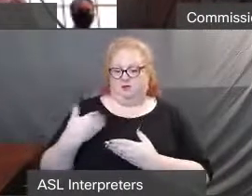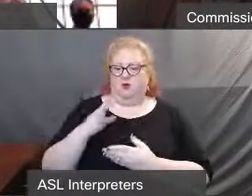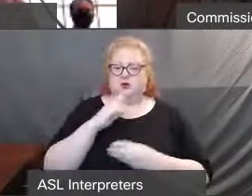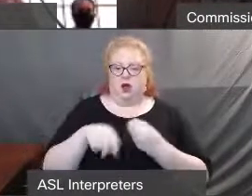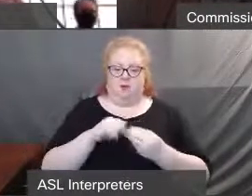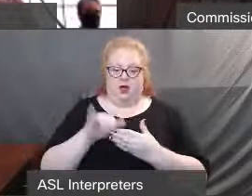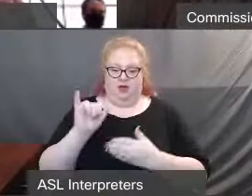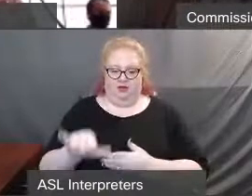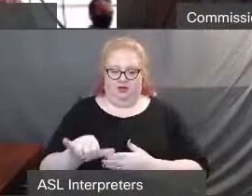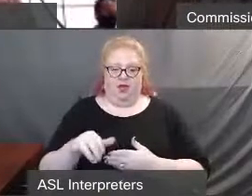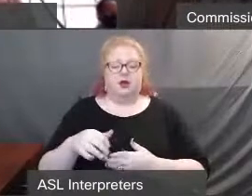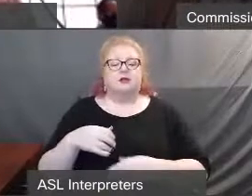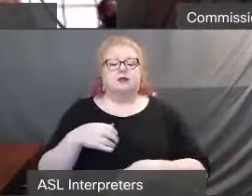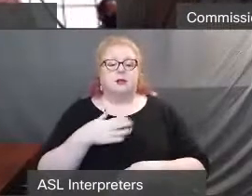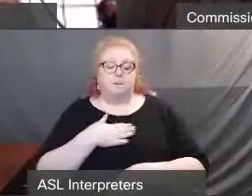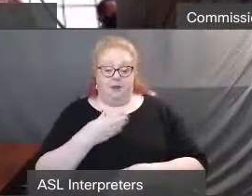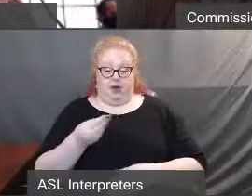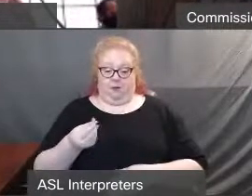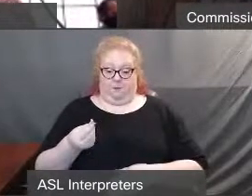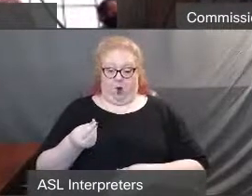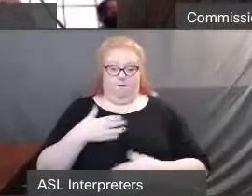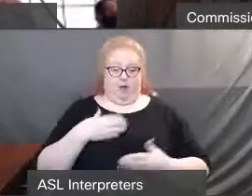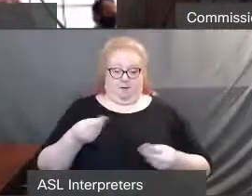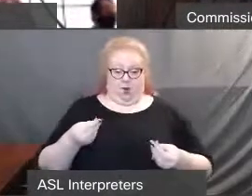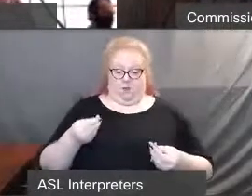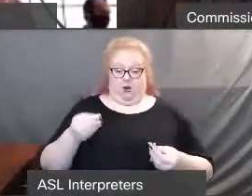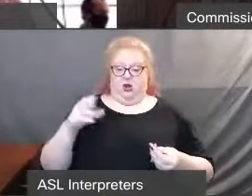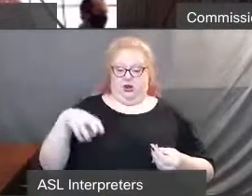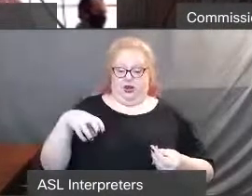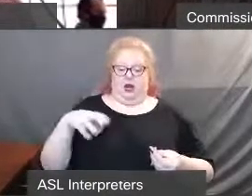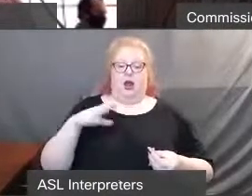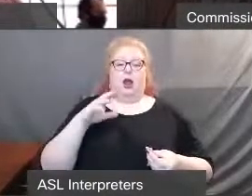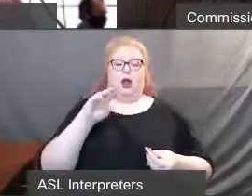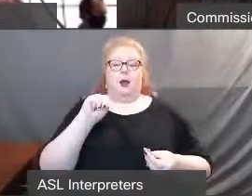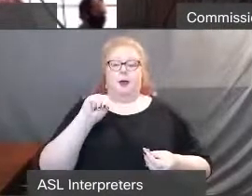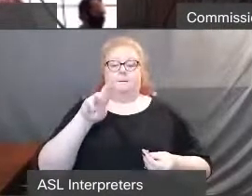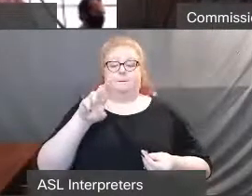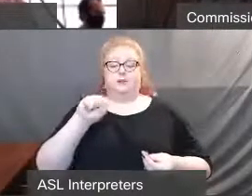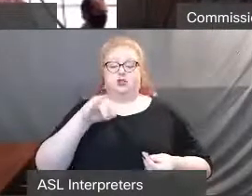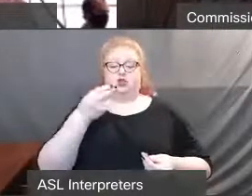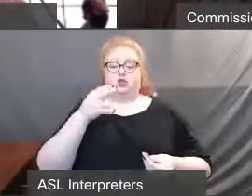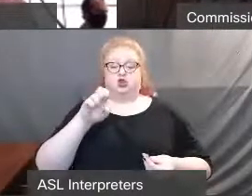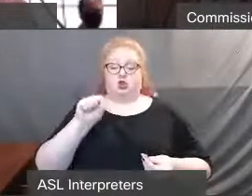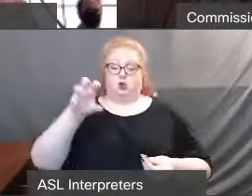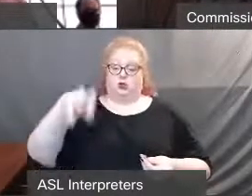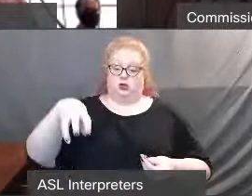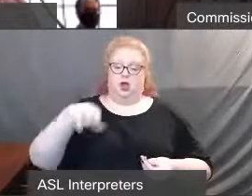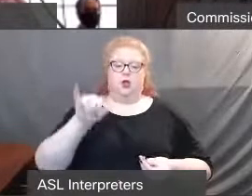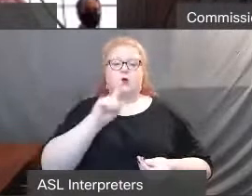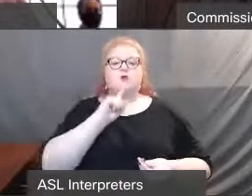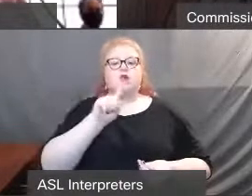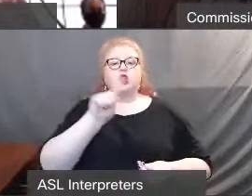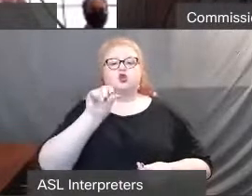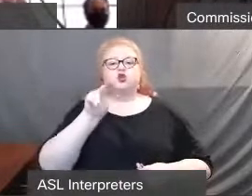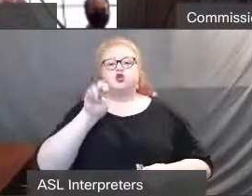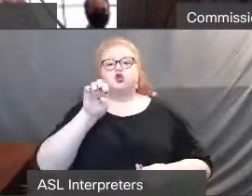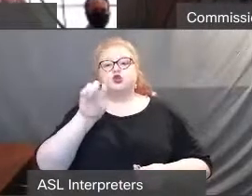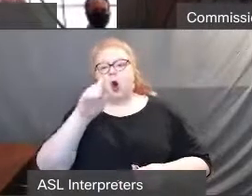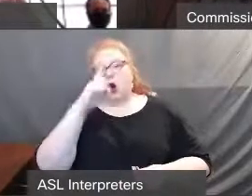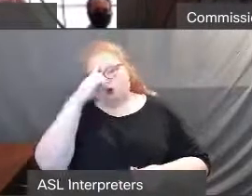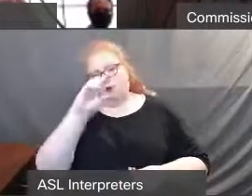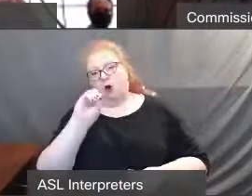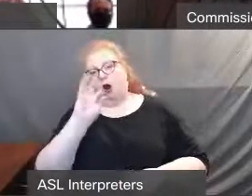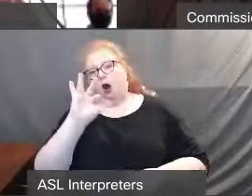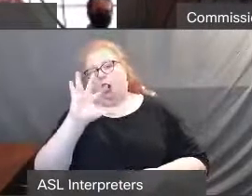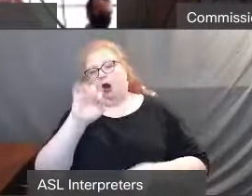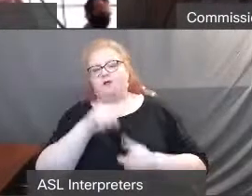property and Ms. Jones's property that are directly north are zoned office, but both of those properties are residential properties.